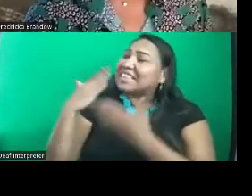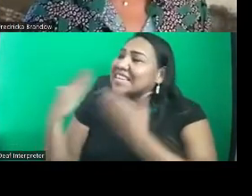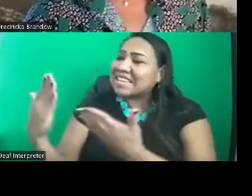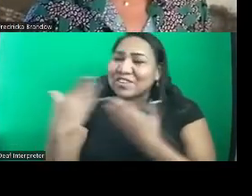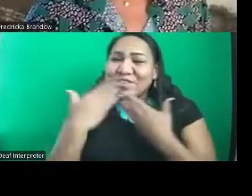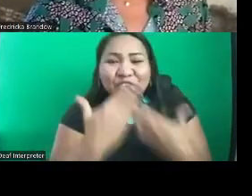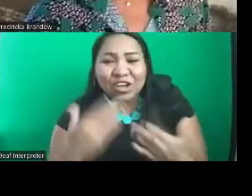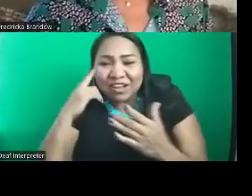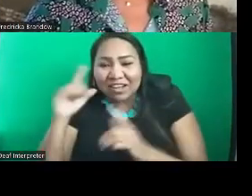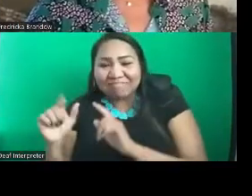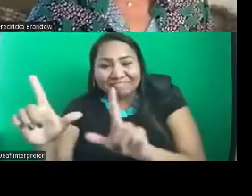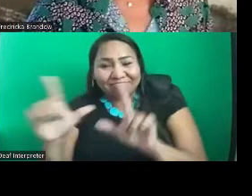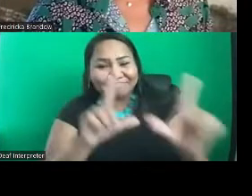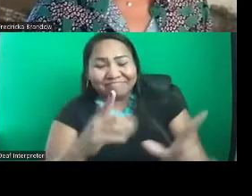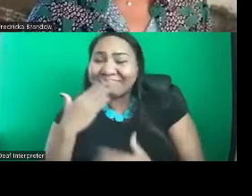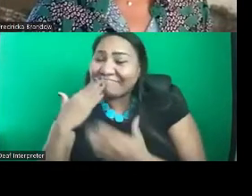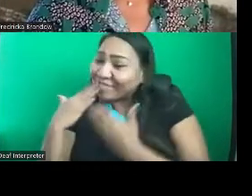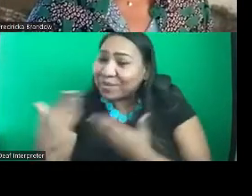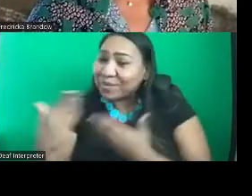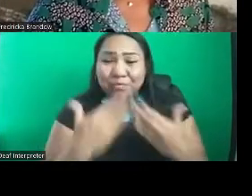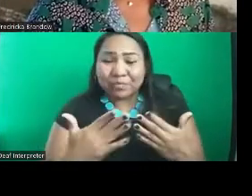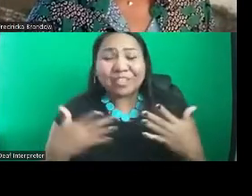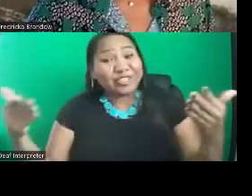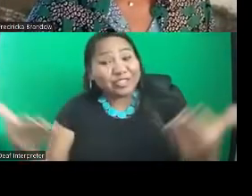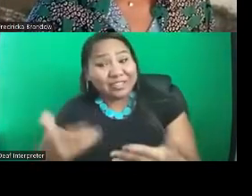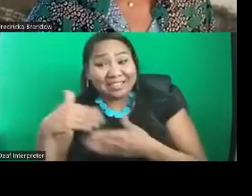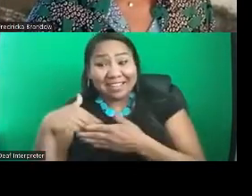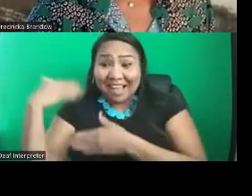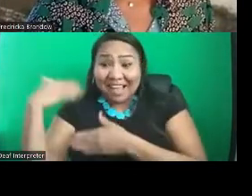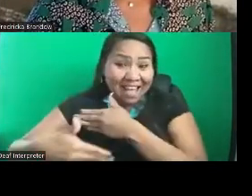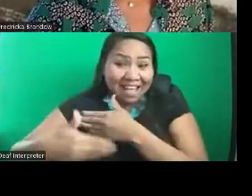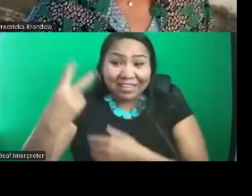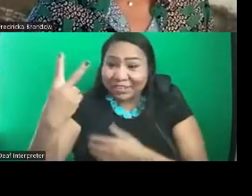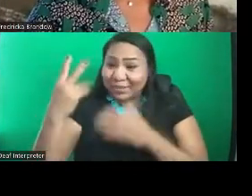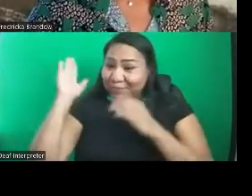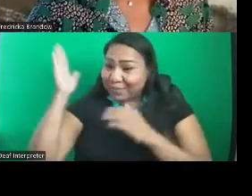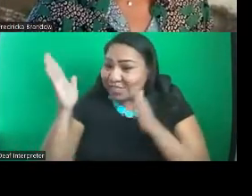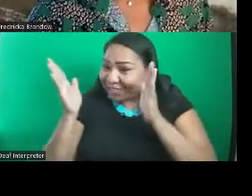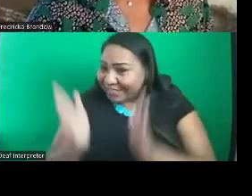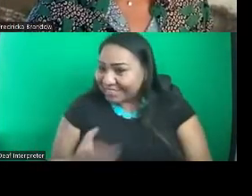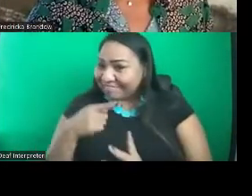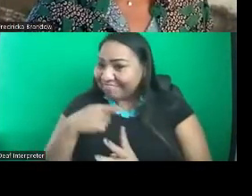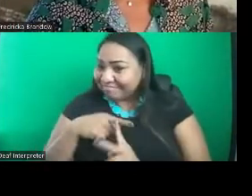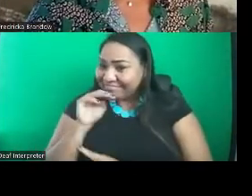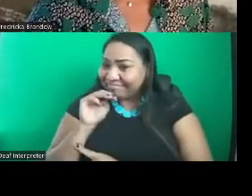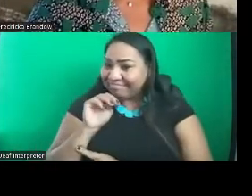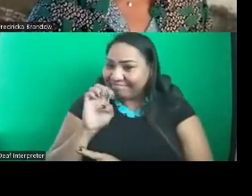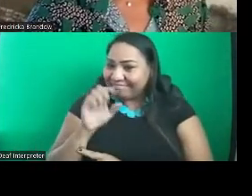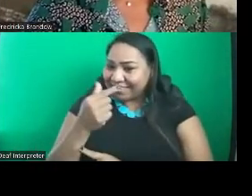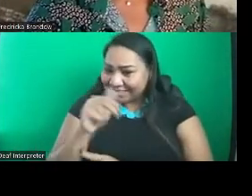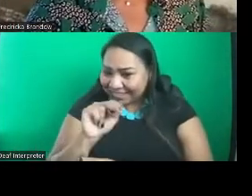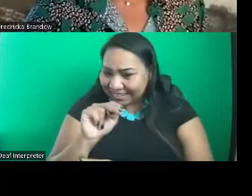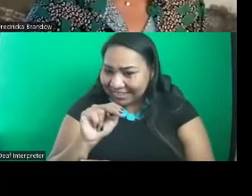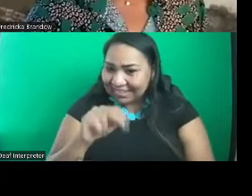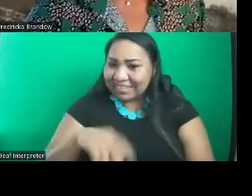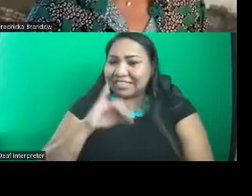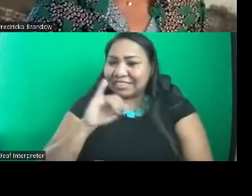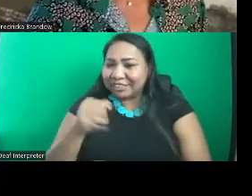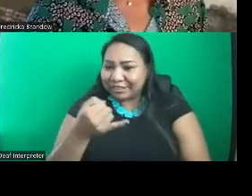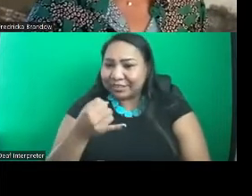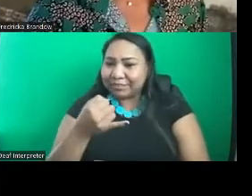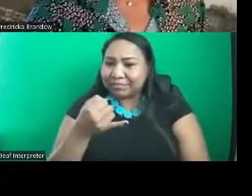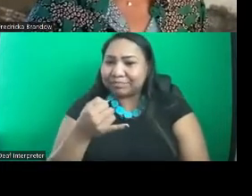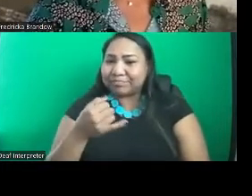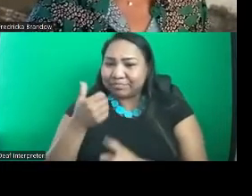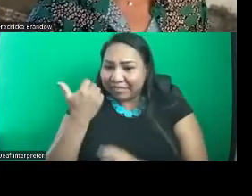I'll introduce our next two presenters. Megan Judge Minikuju is a mother of 5 who works as a birth assistant